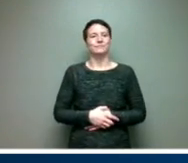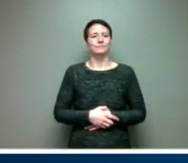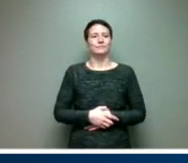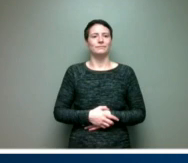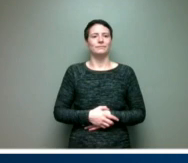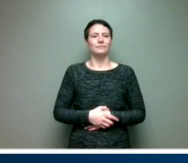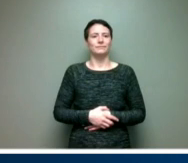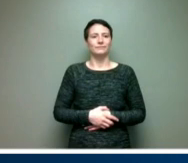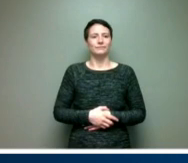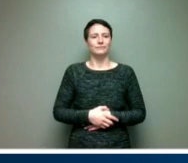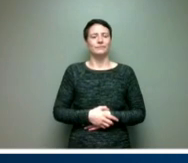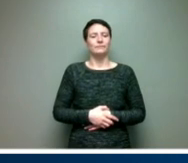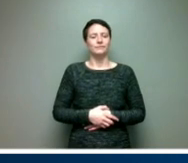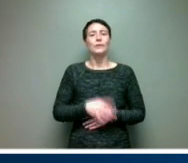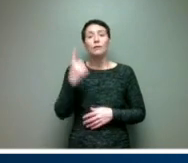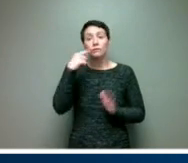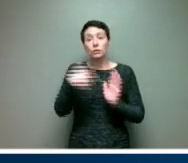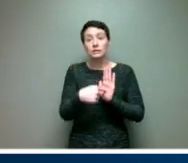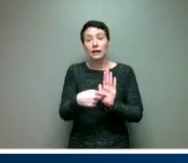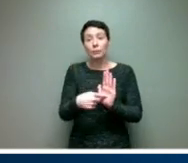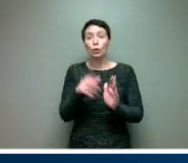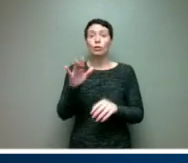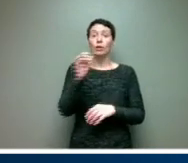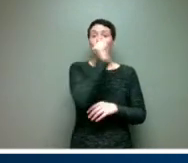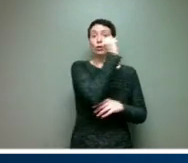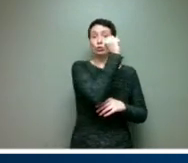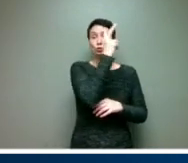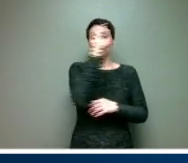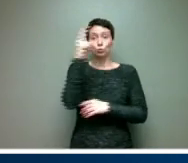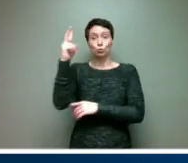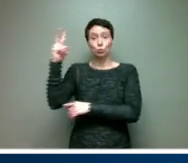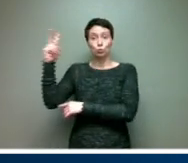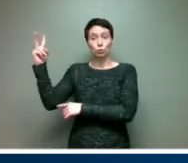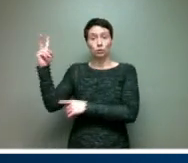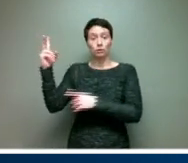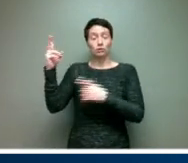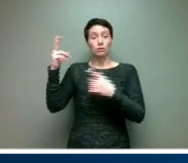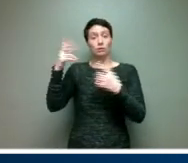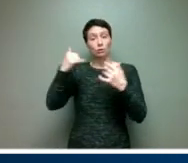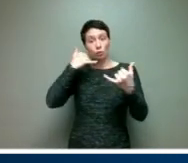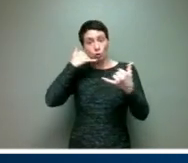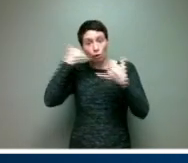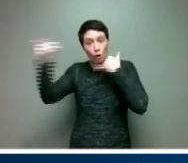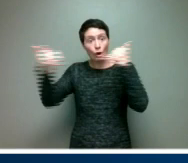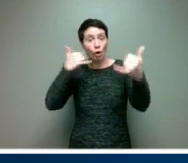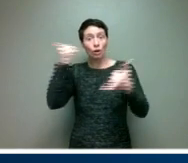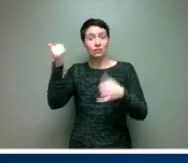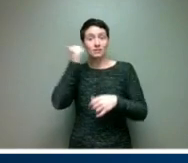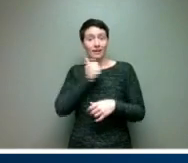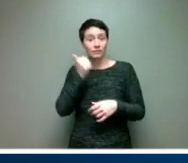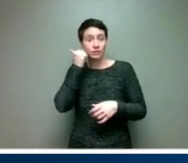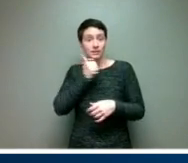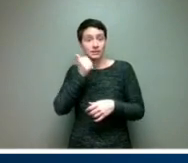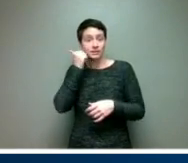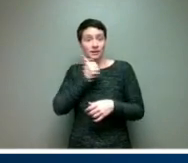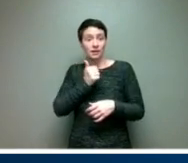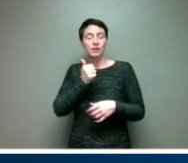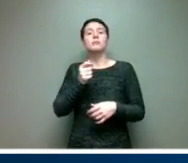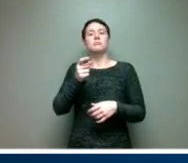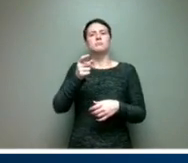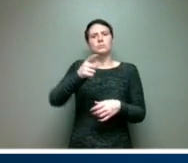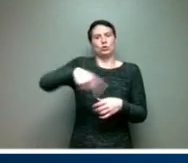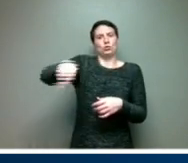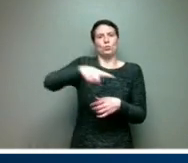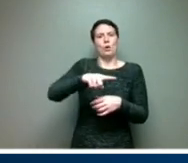officials, those calls you have at noon every day. I think that is the public officials. You are talking among yourselves to say,